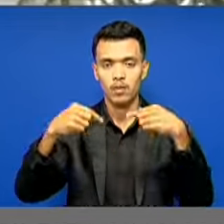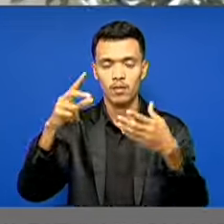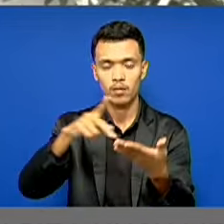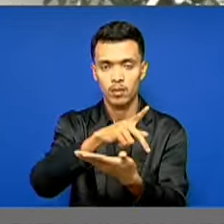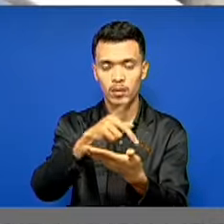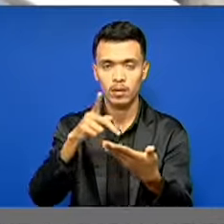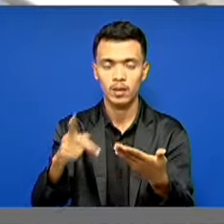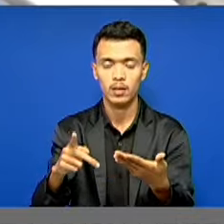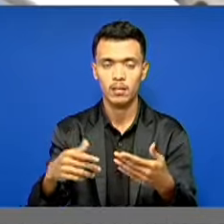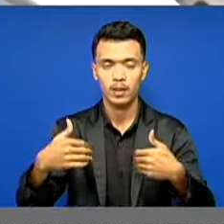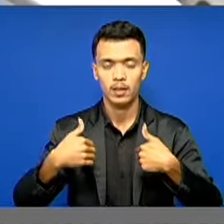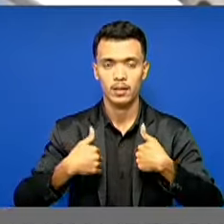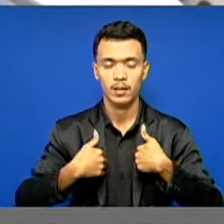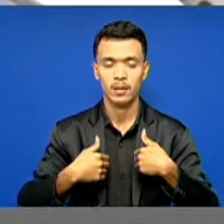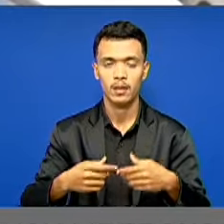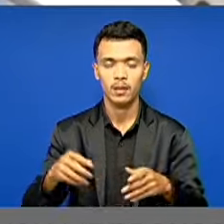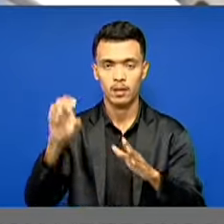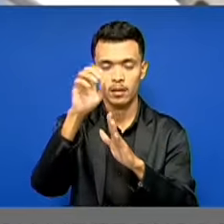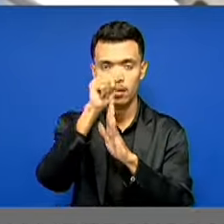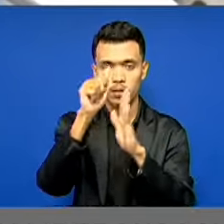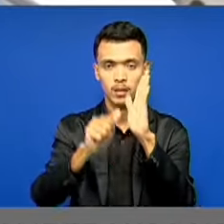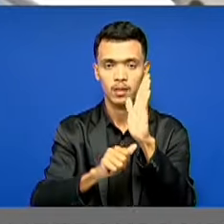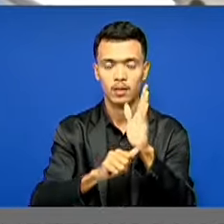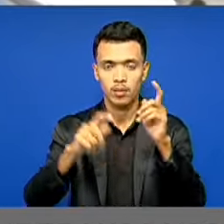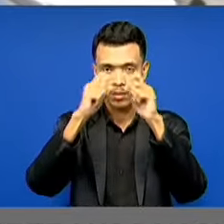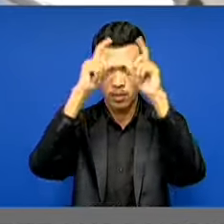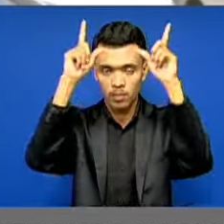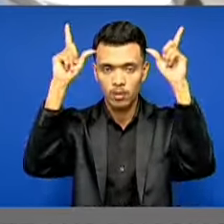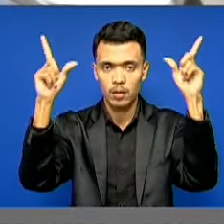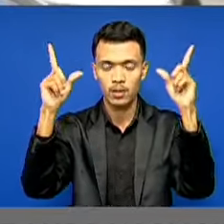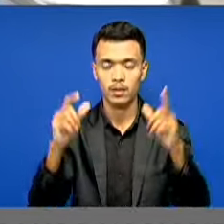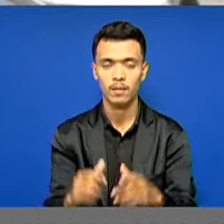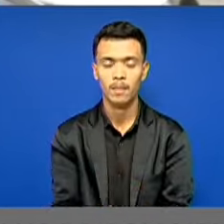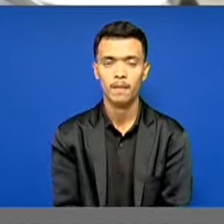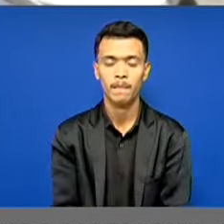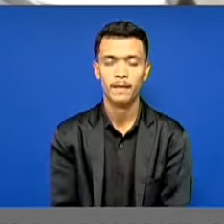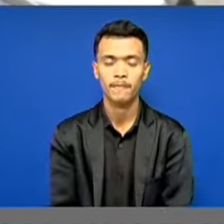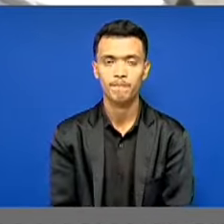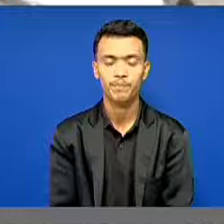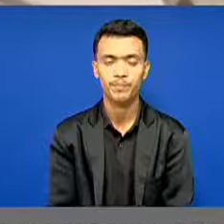peculato de uza e a Código Penal Timor-Leste. Manuel Guzmão, Domingos de Deus, RTTL.